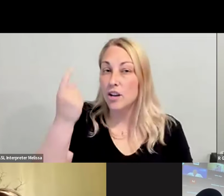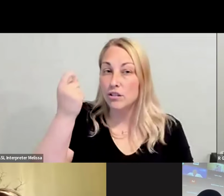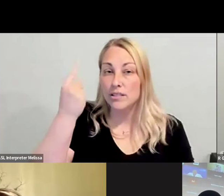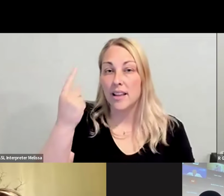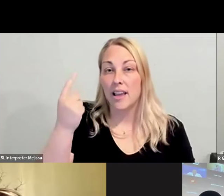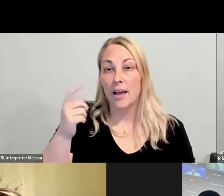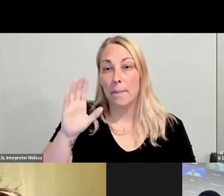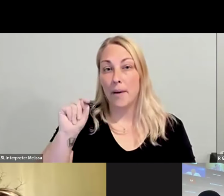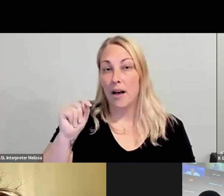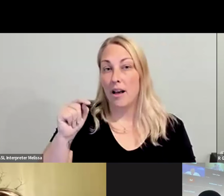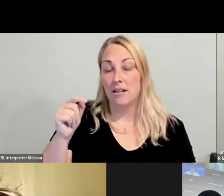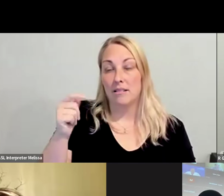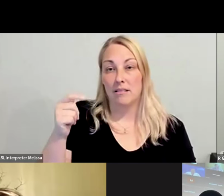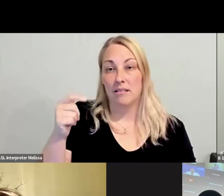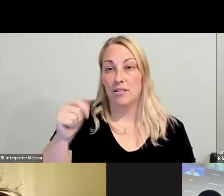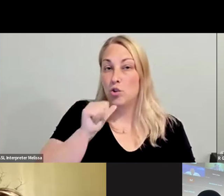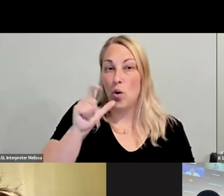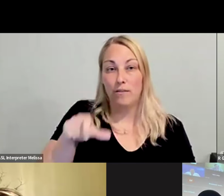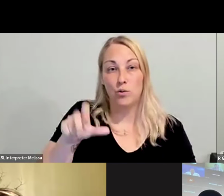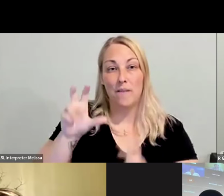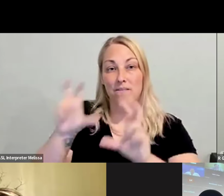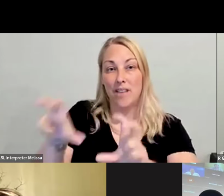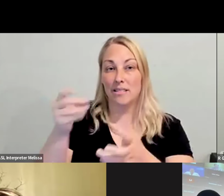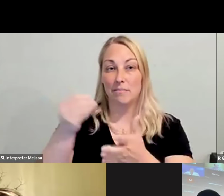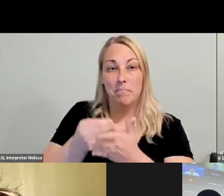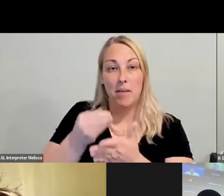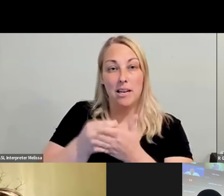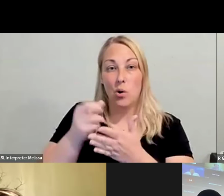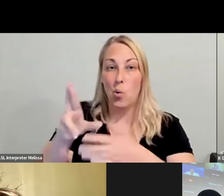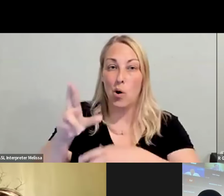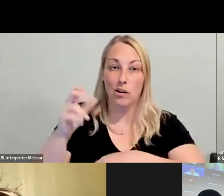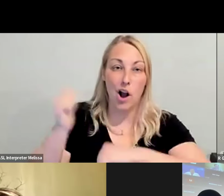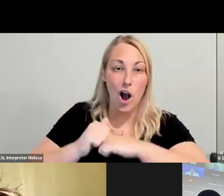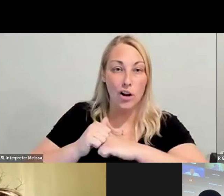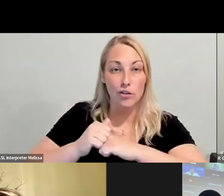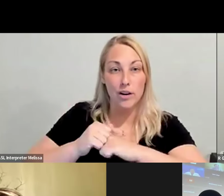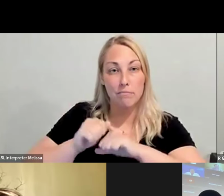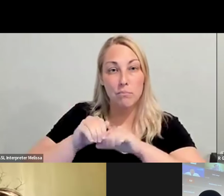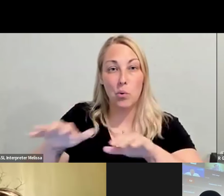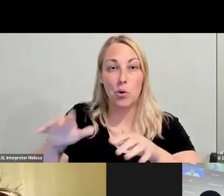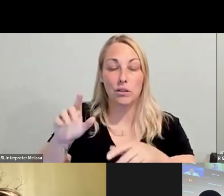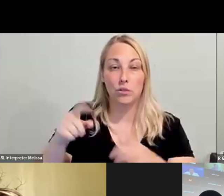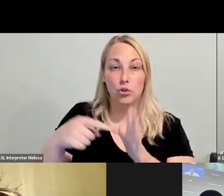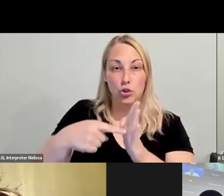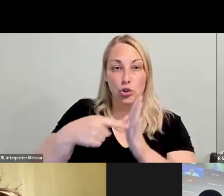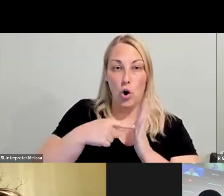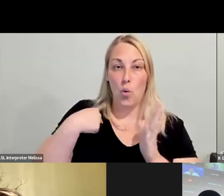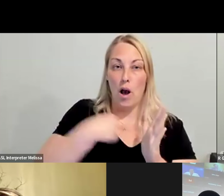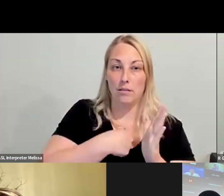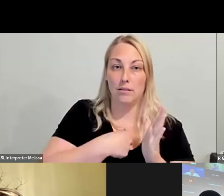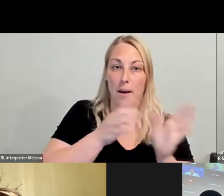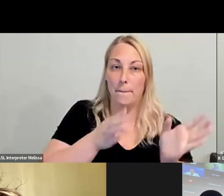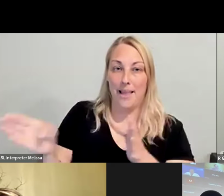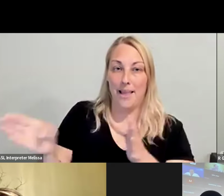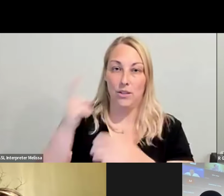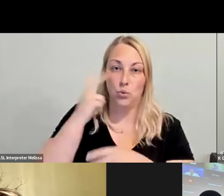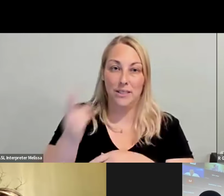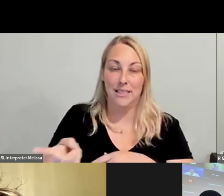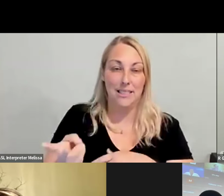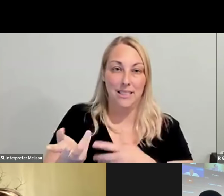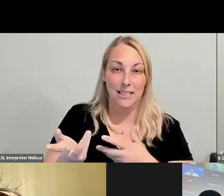is, you don't have to invest money or put down concrete to show us a plan of what you're gonna do in that alley. That's what I'm requesting. The alley